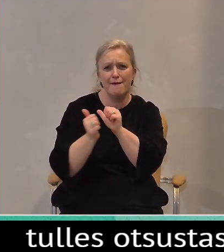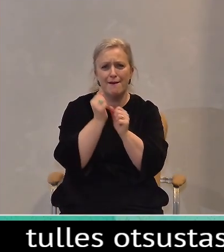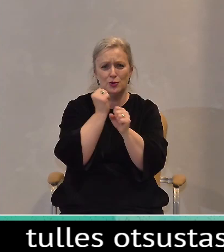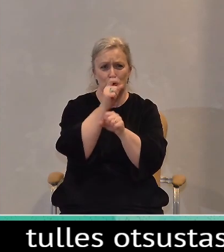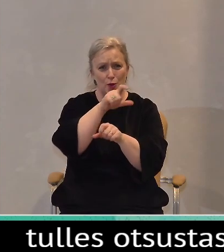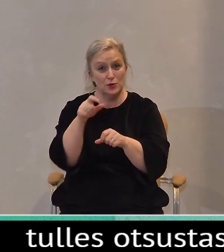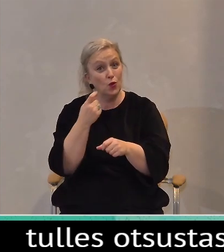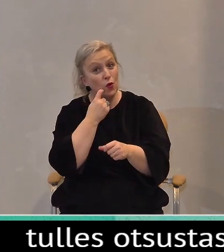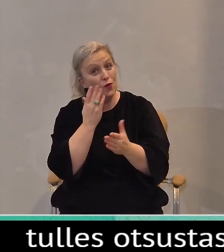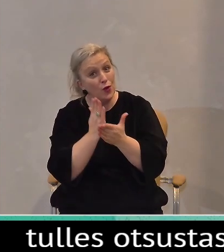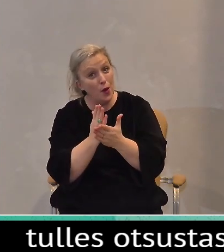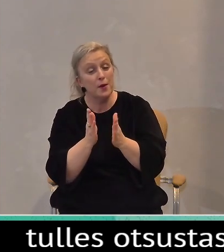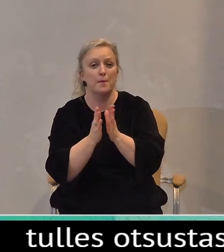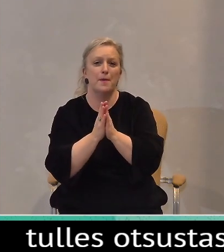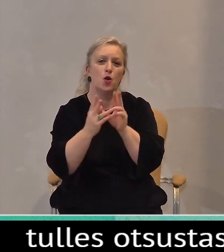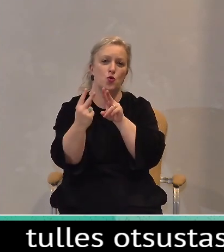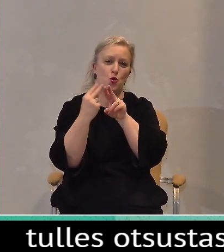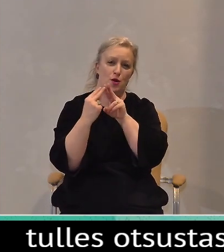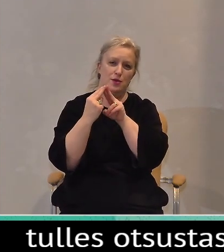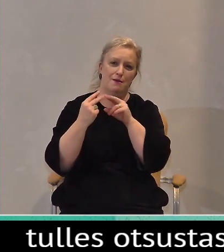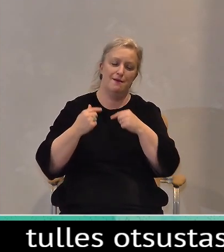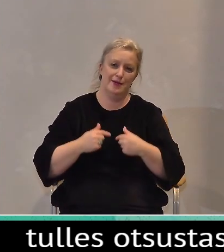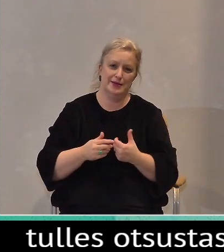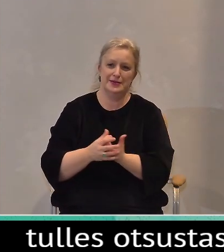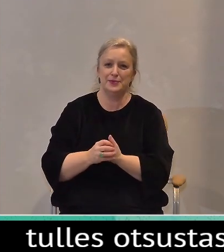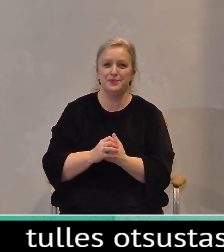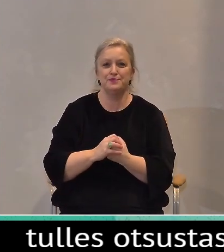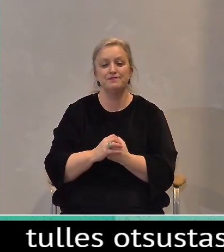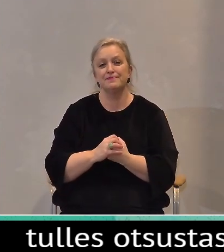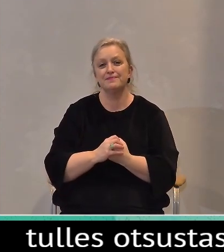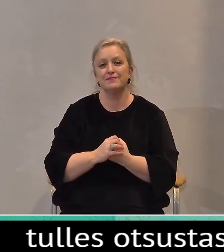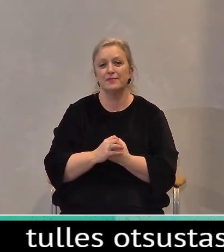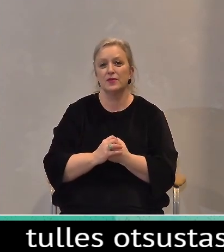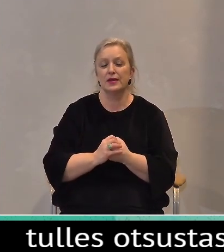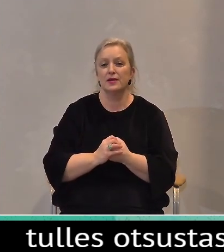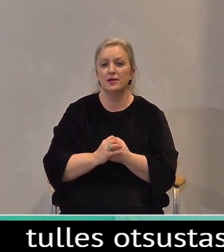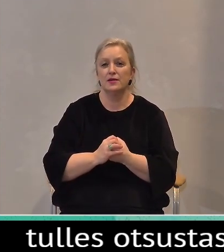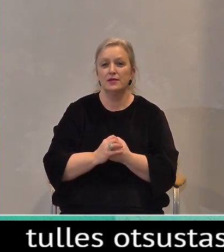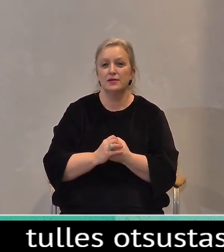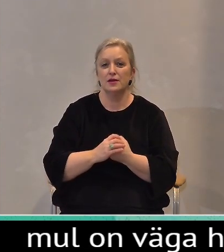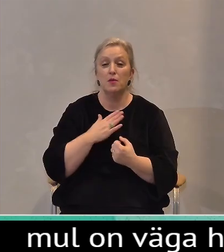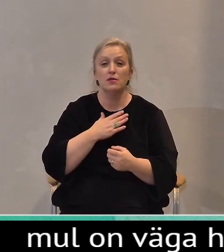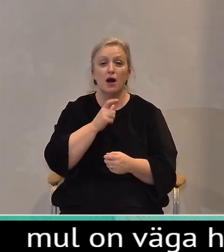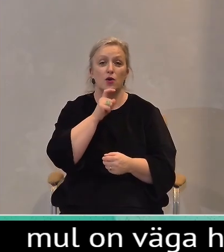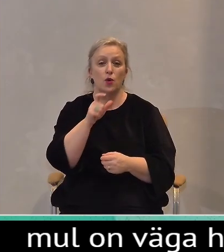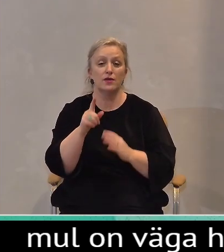students have already joined my research group. We still have space. If interested, please get in